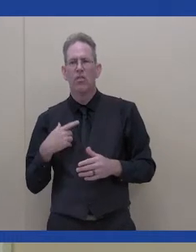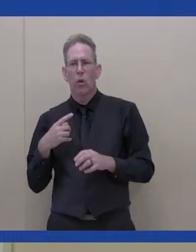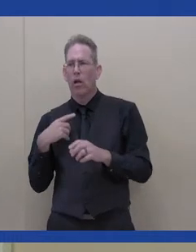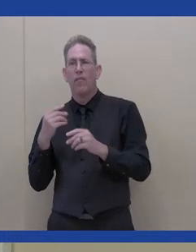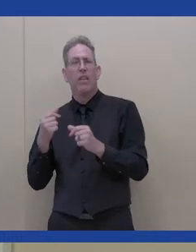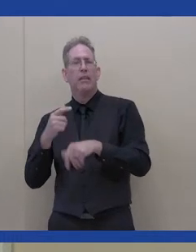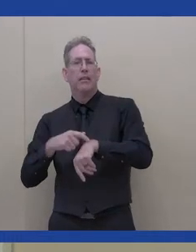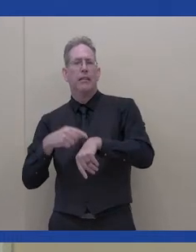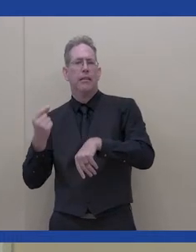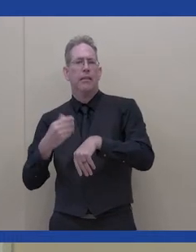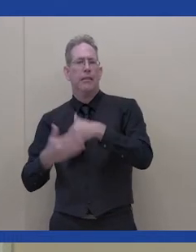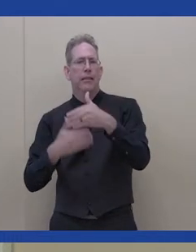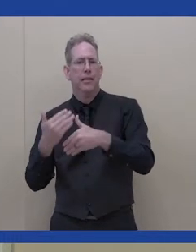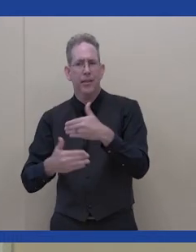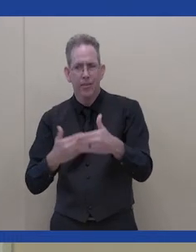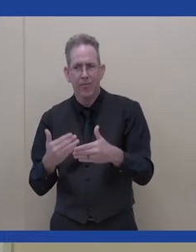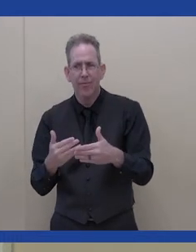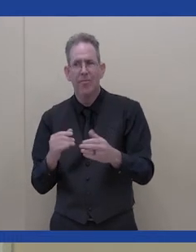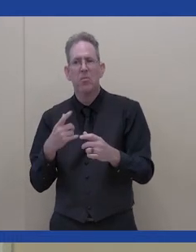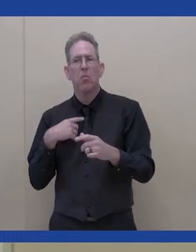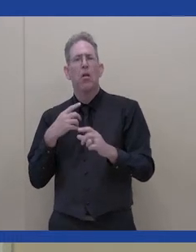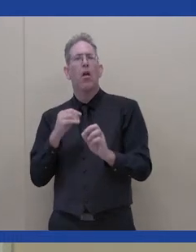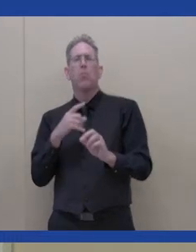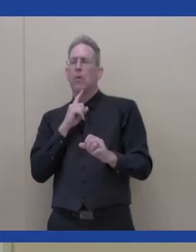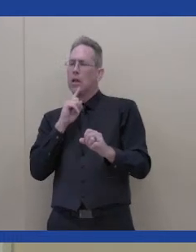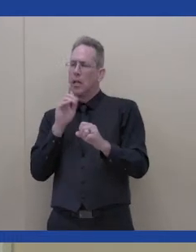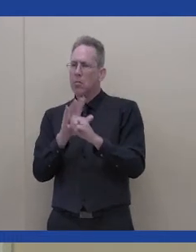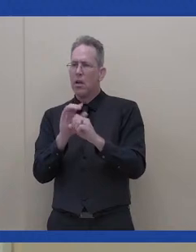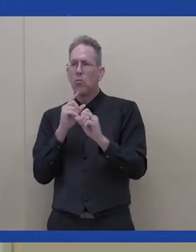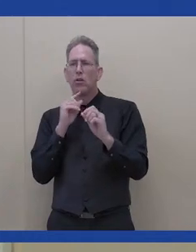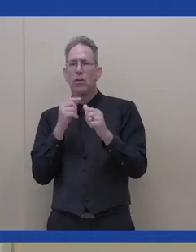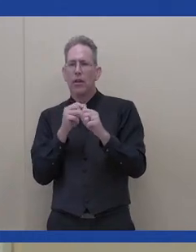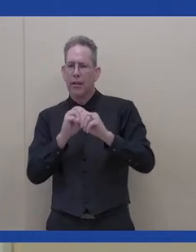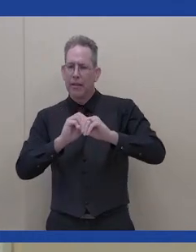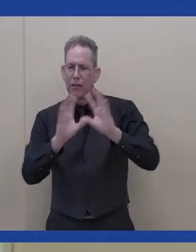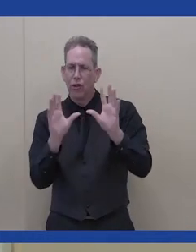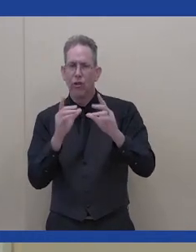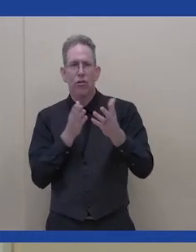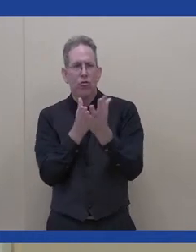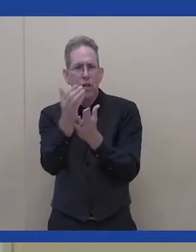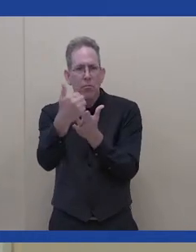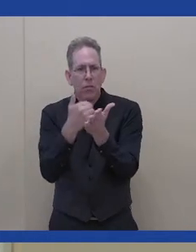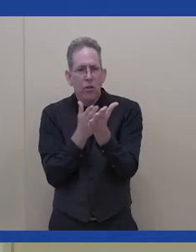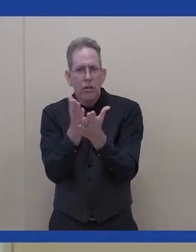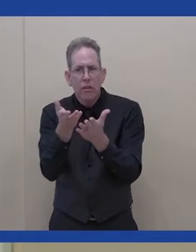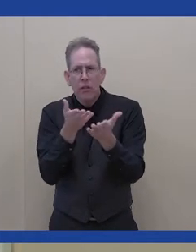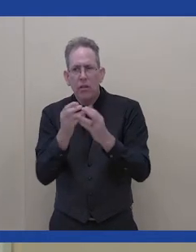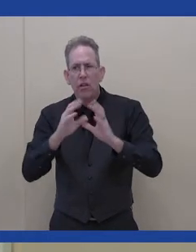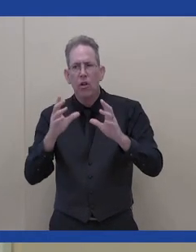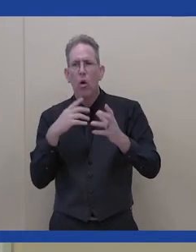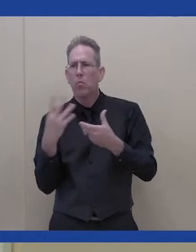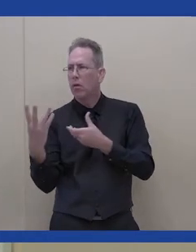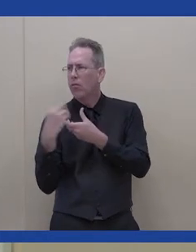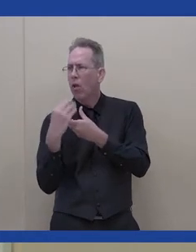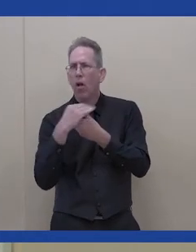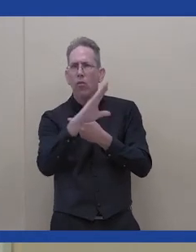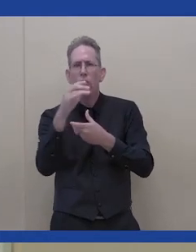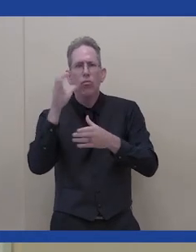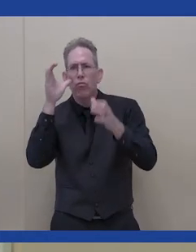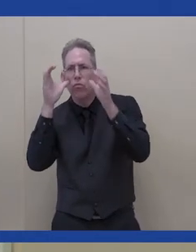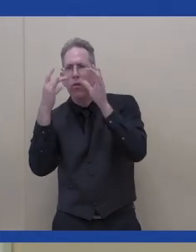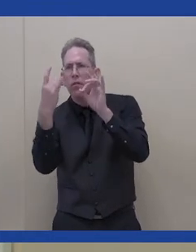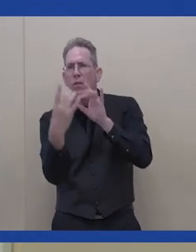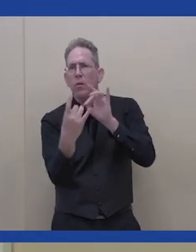providing transparency, clear communication, and as many opportunities for engagement as possible. Because you